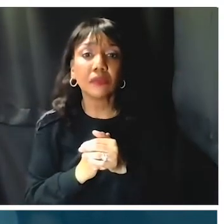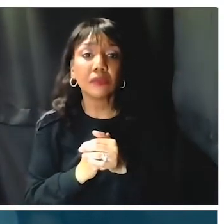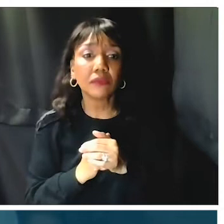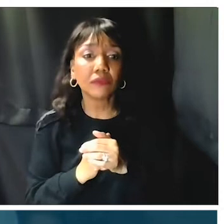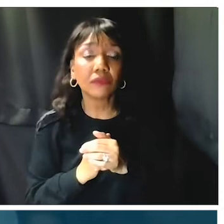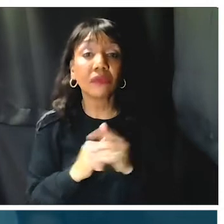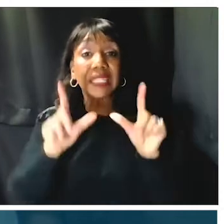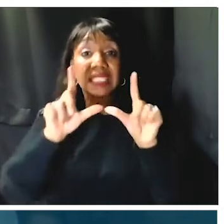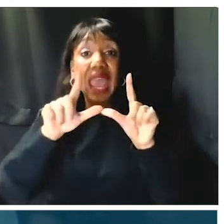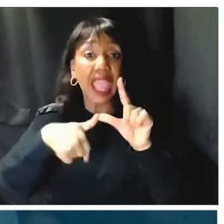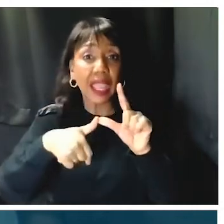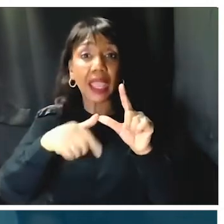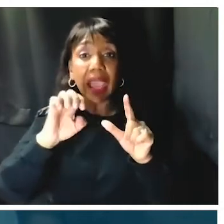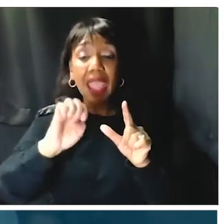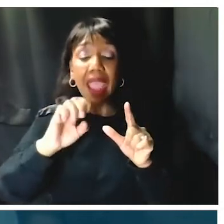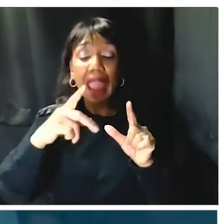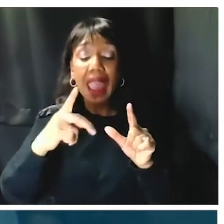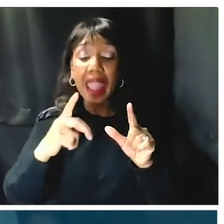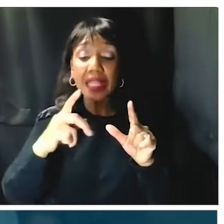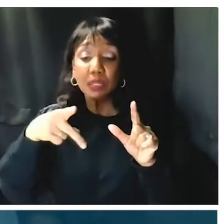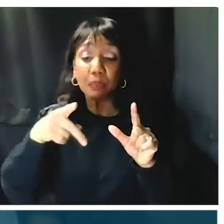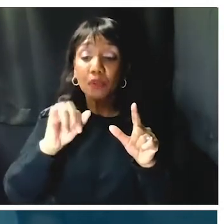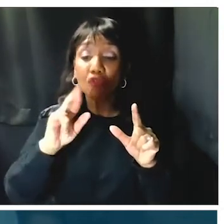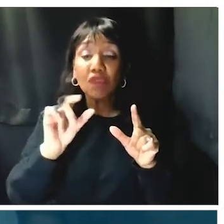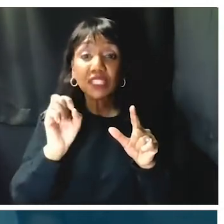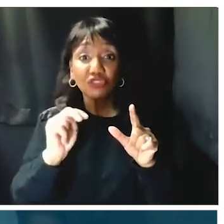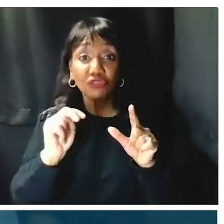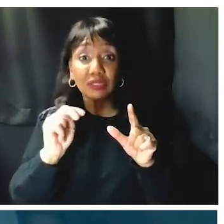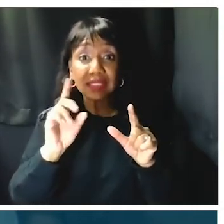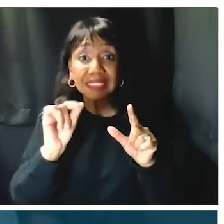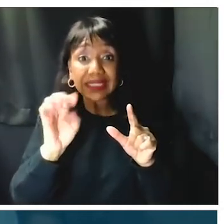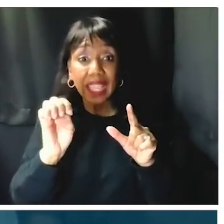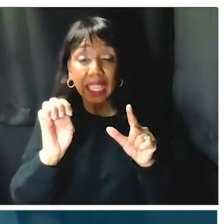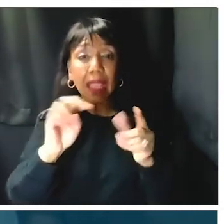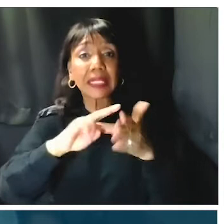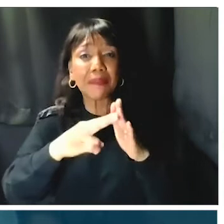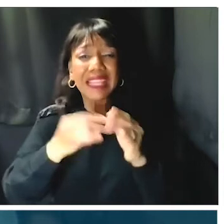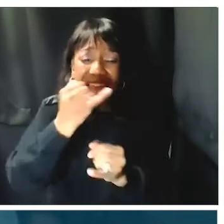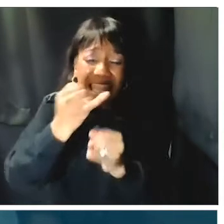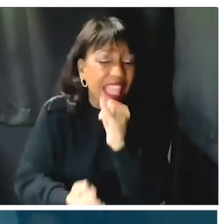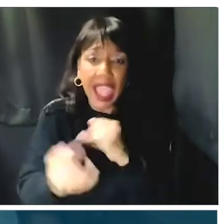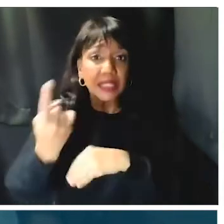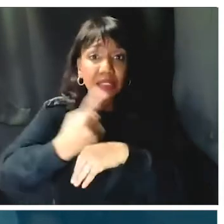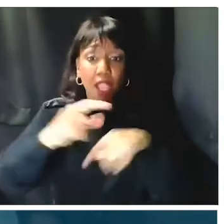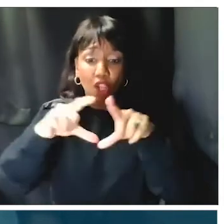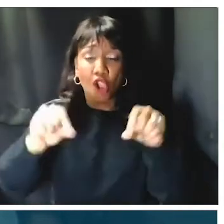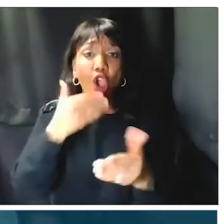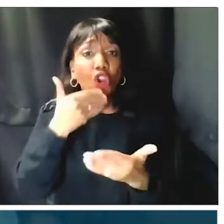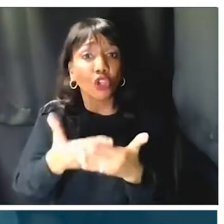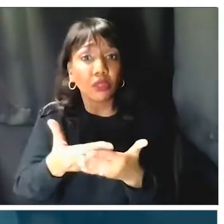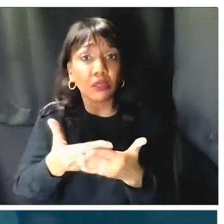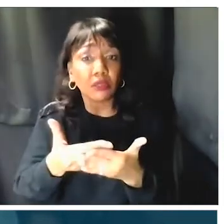The expiration date, which may be printed on the front or the back of the card, is the last date that your card will be